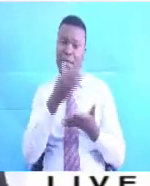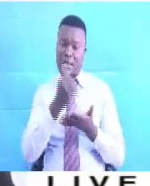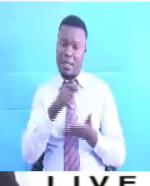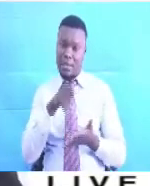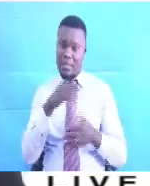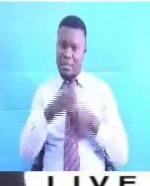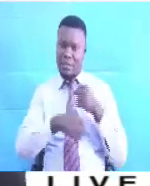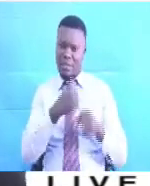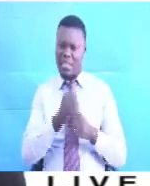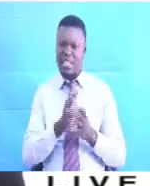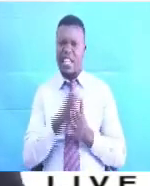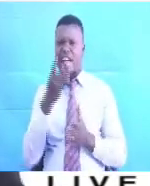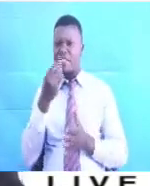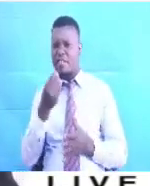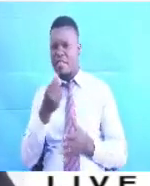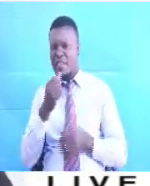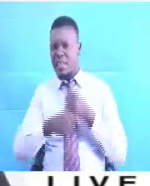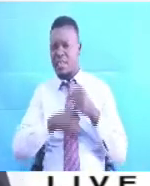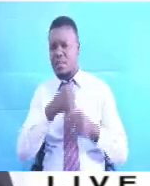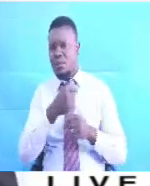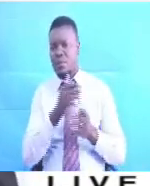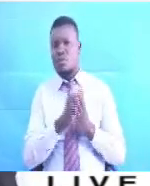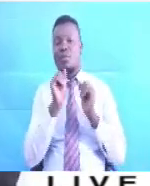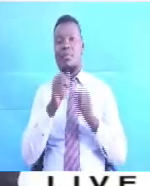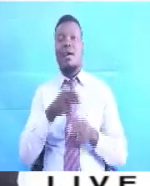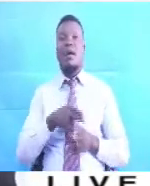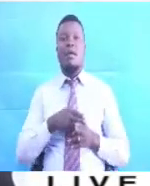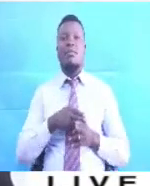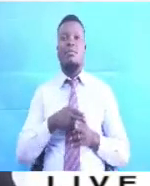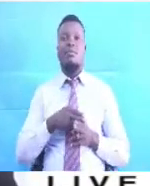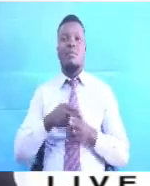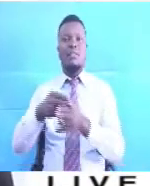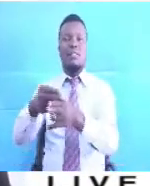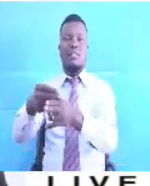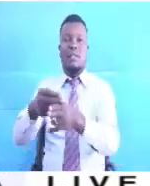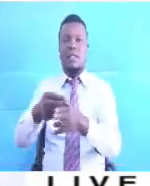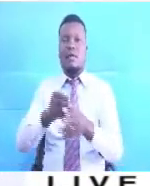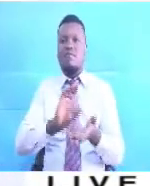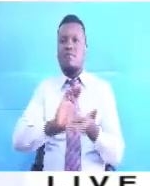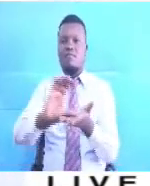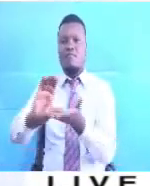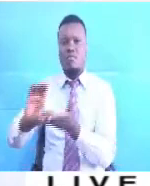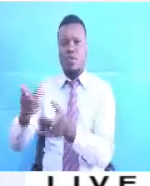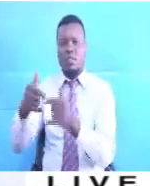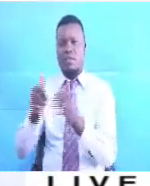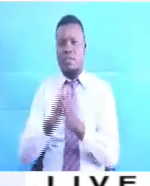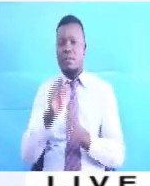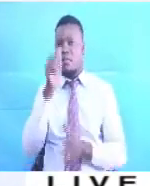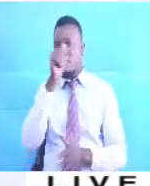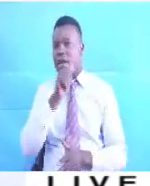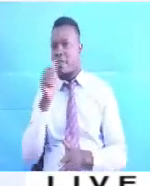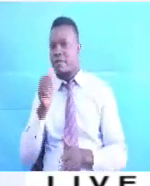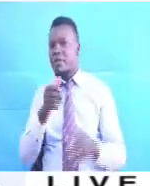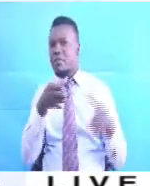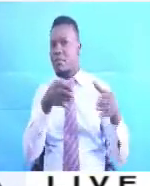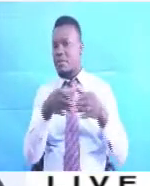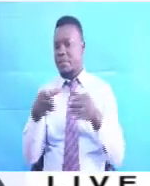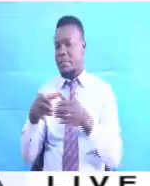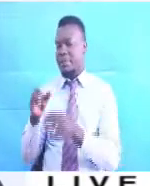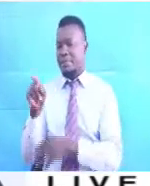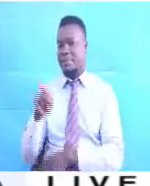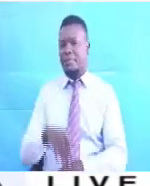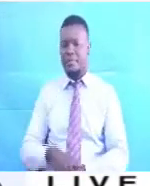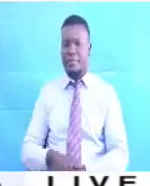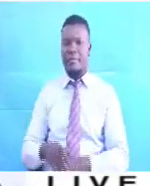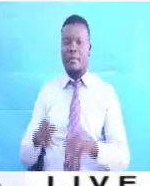year, you should lend money more to the private sector than to government. And we are